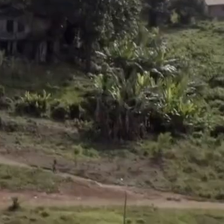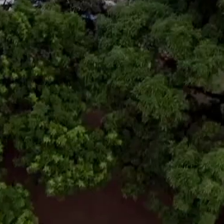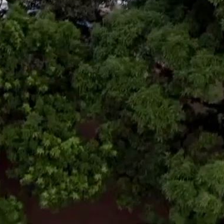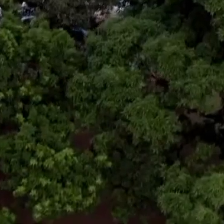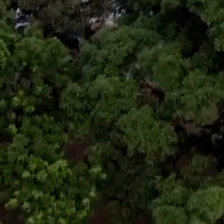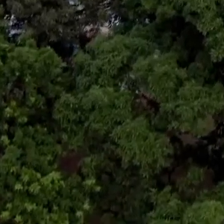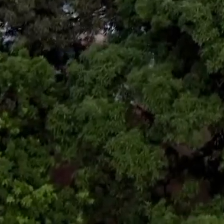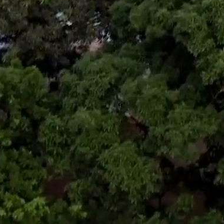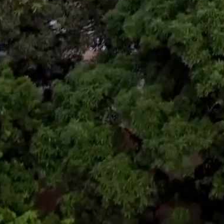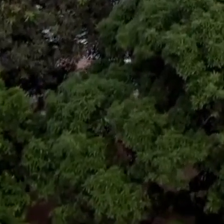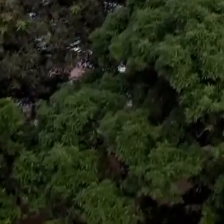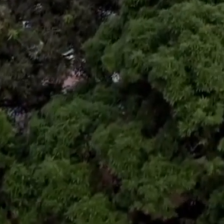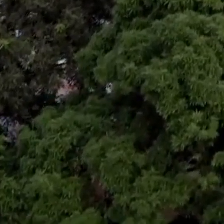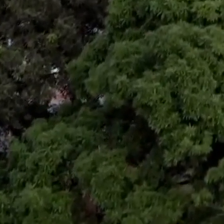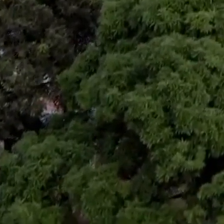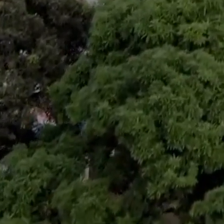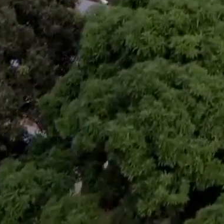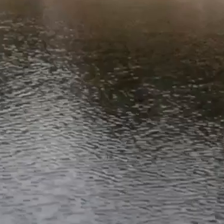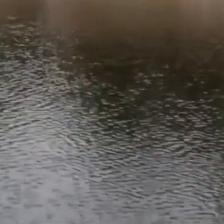Cape Palmas, or the southeast of Liberia,